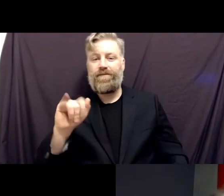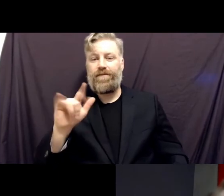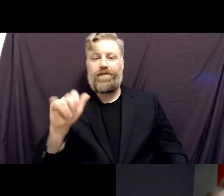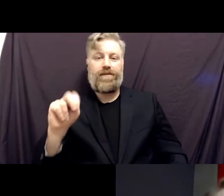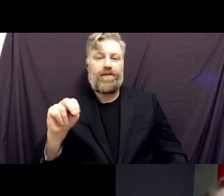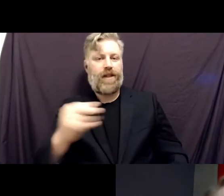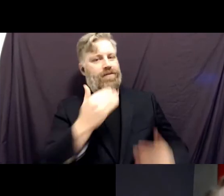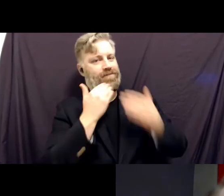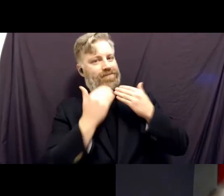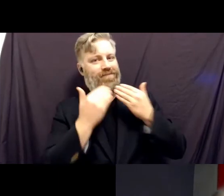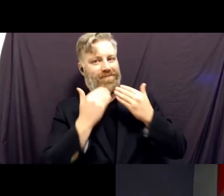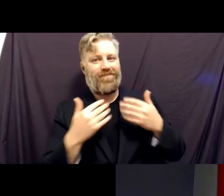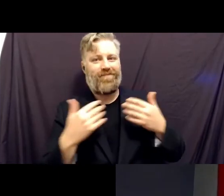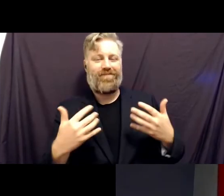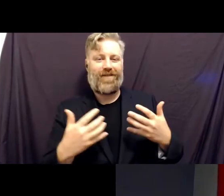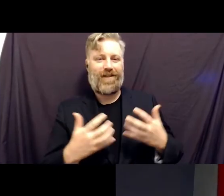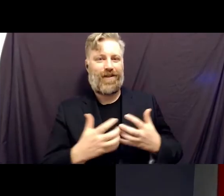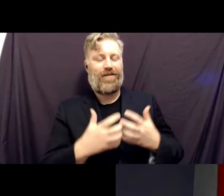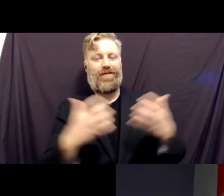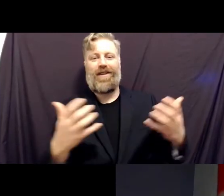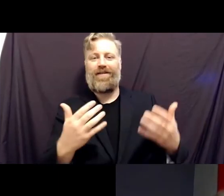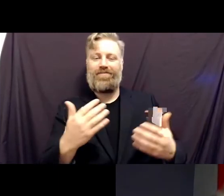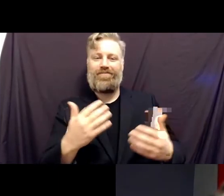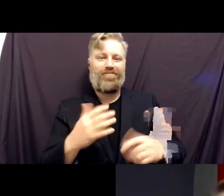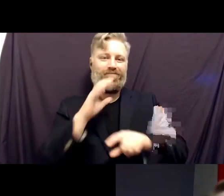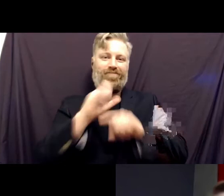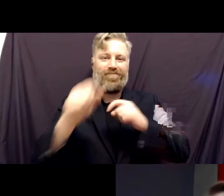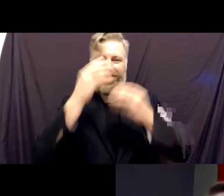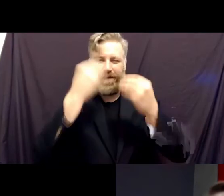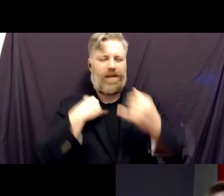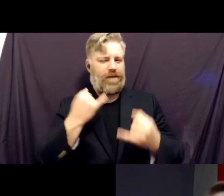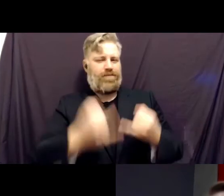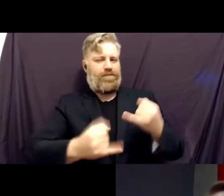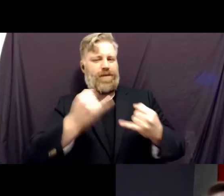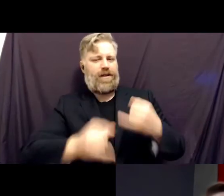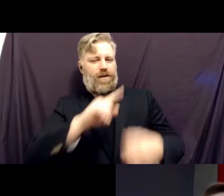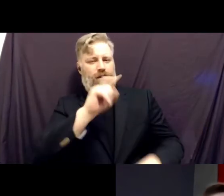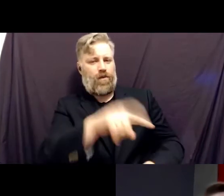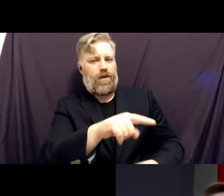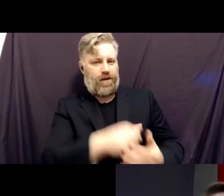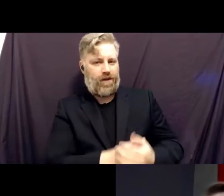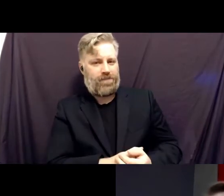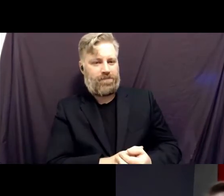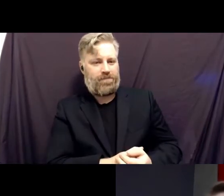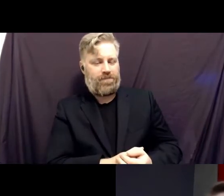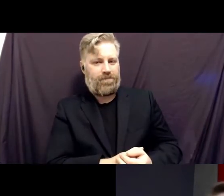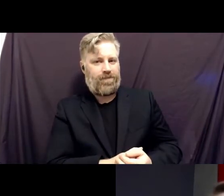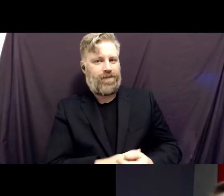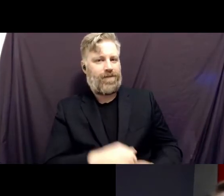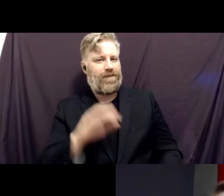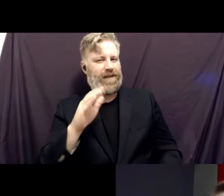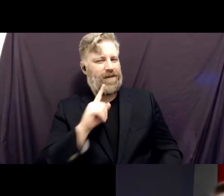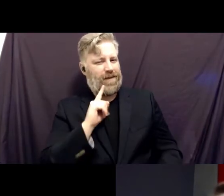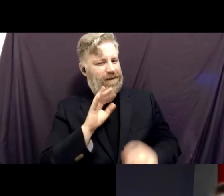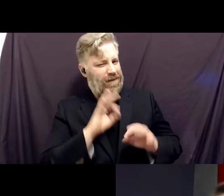Thank you. There's so much great information. I just have one final question. It seems that a key area of strength